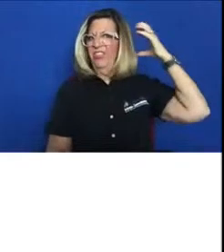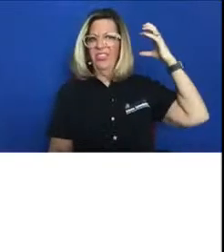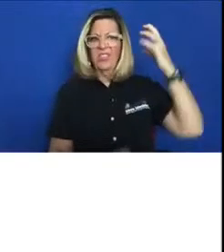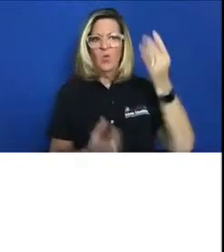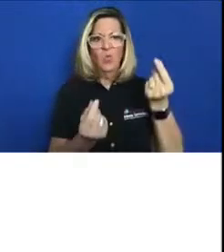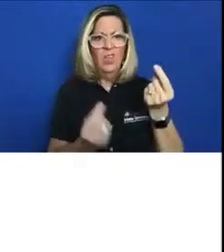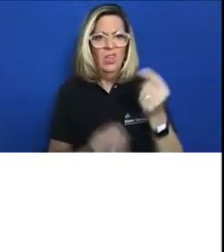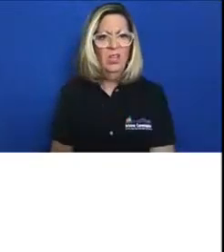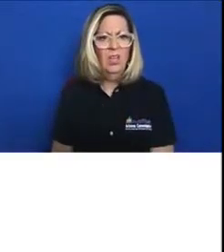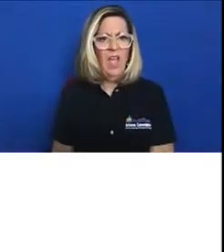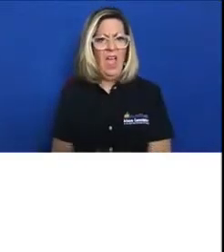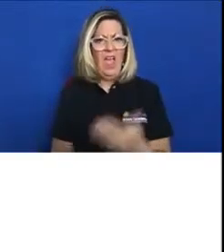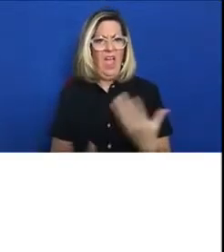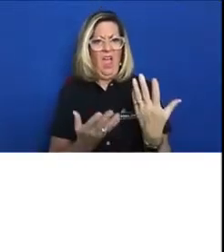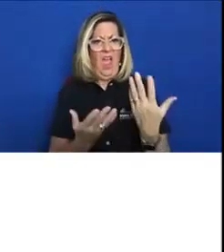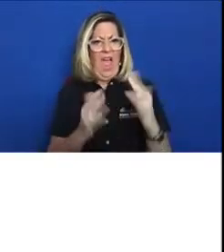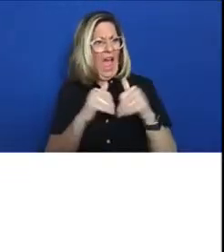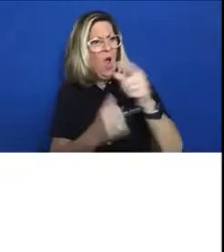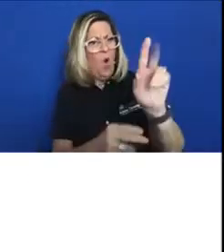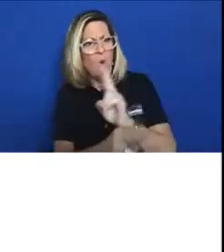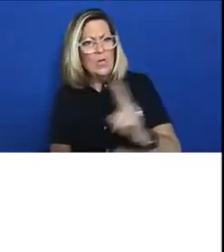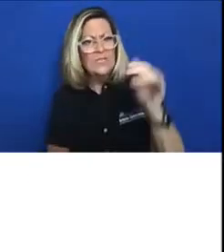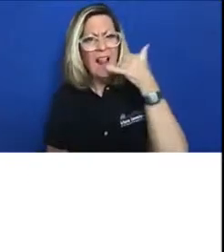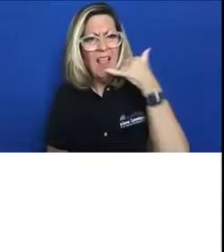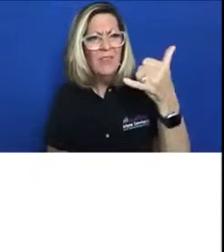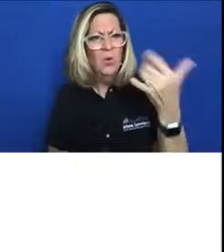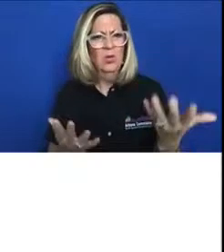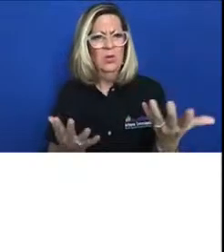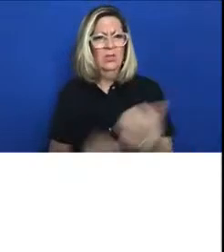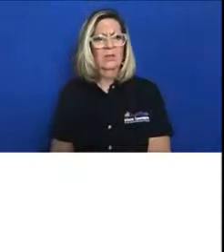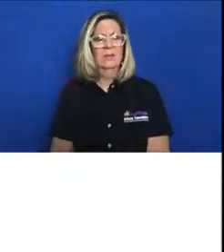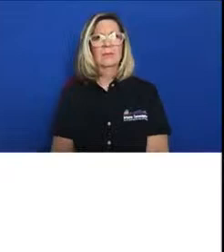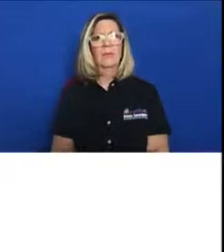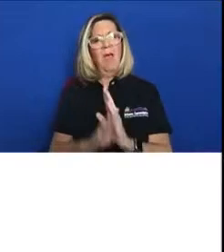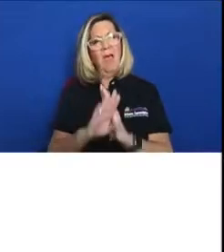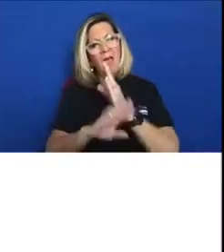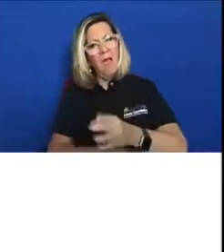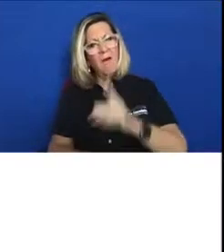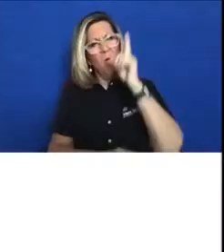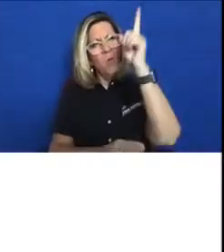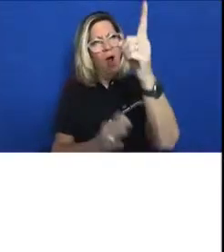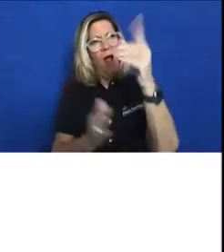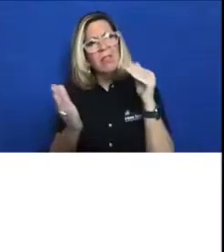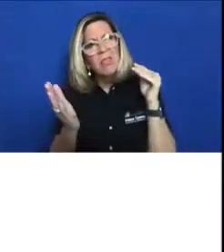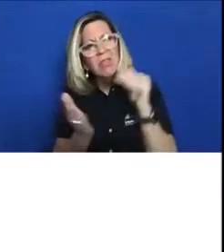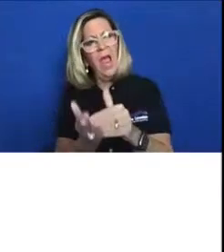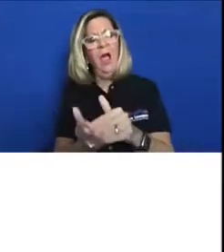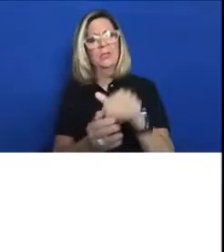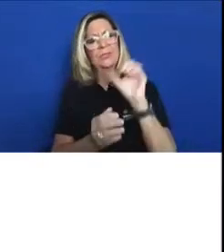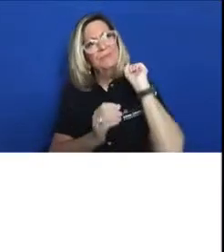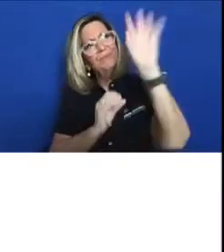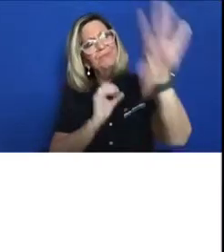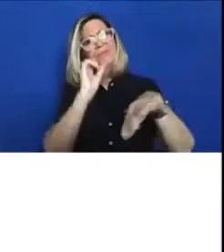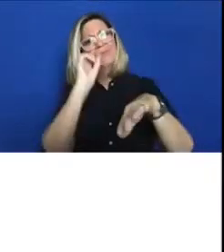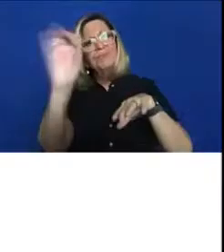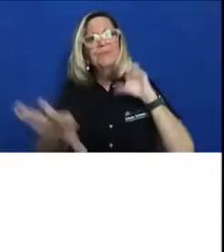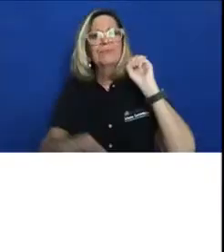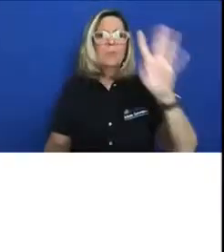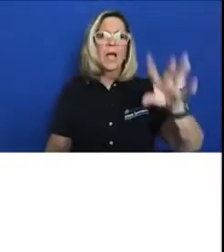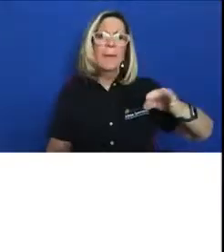head? And how can you use the telephone?" After